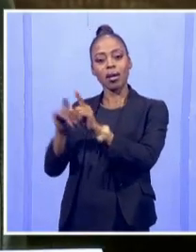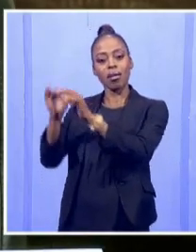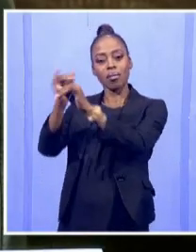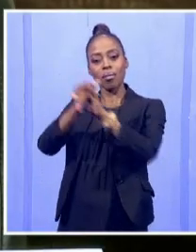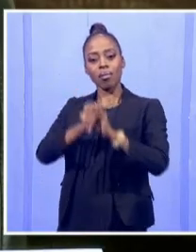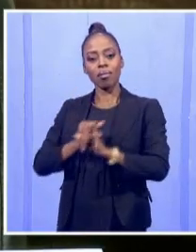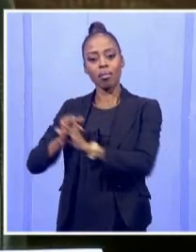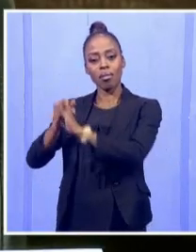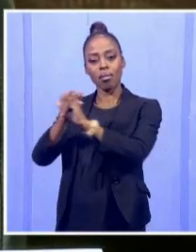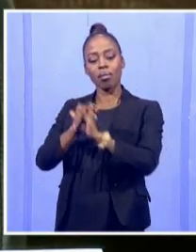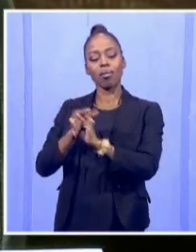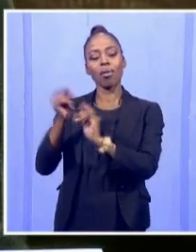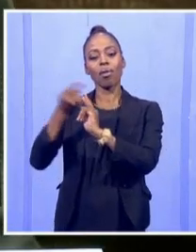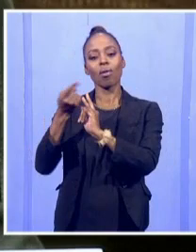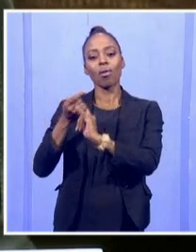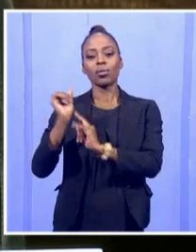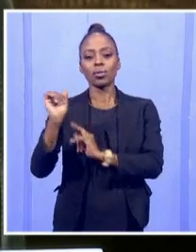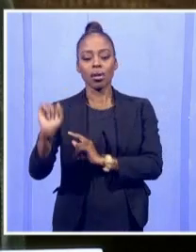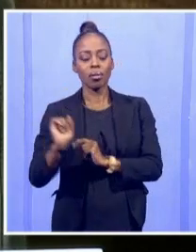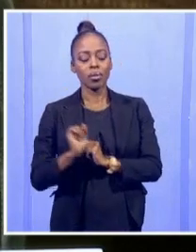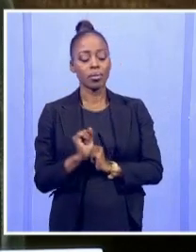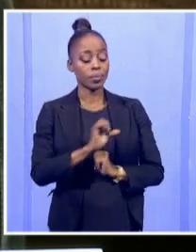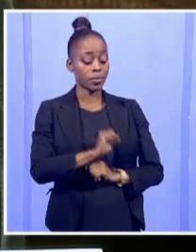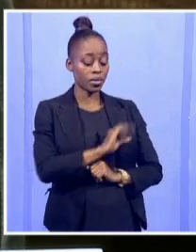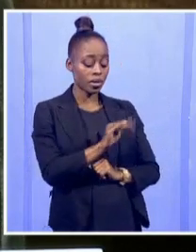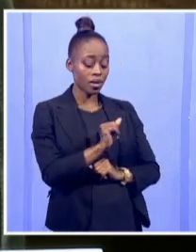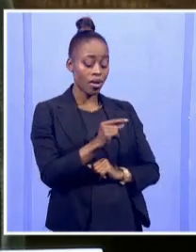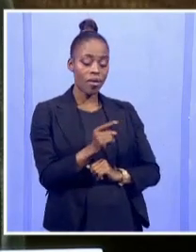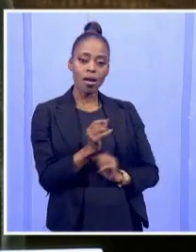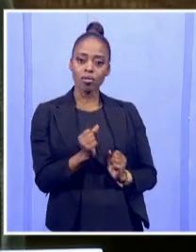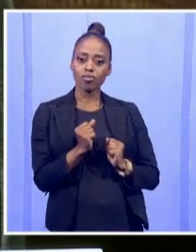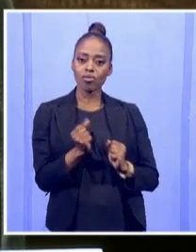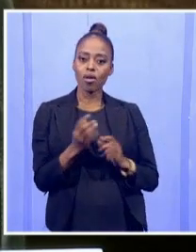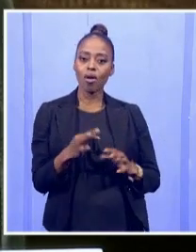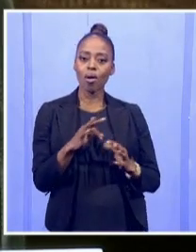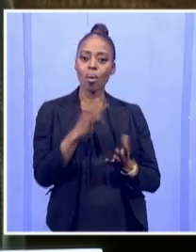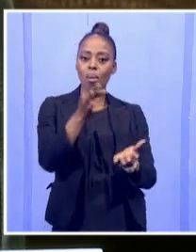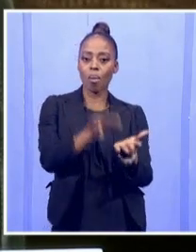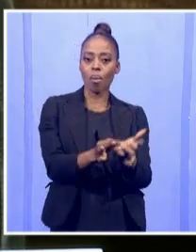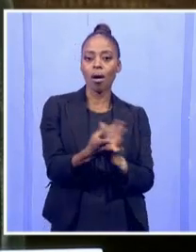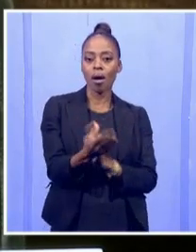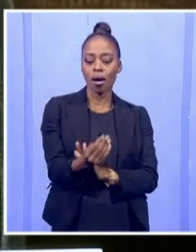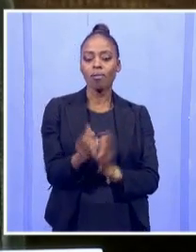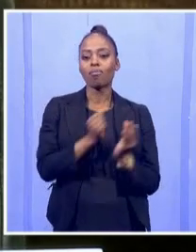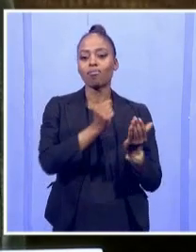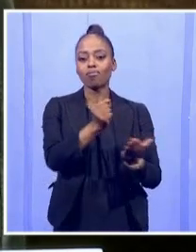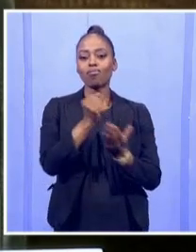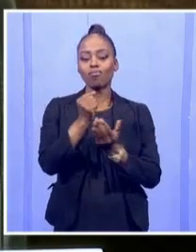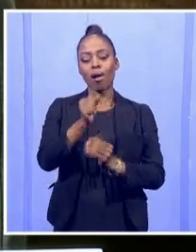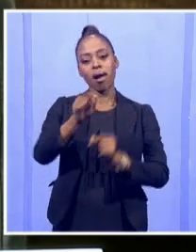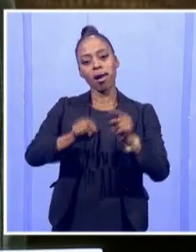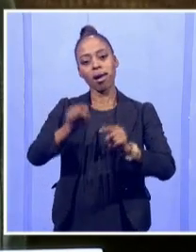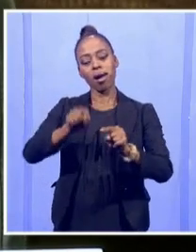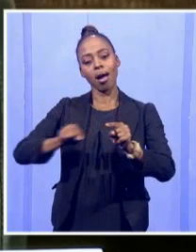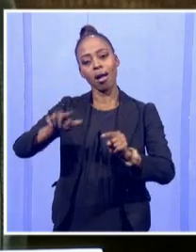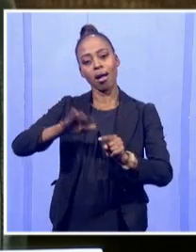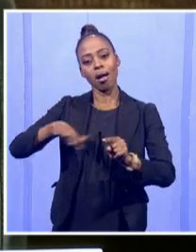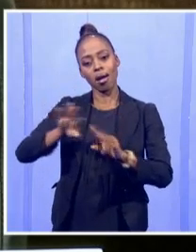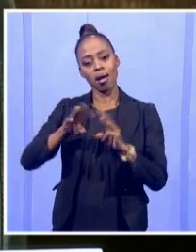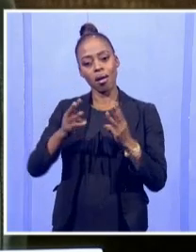industrialization goals. South Africa is a strong value proposition for investors from many parts of the world, and I would like to